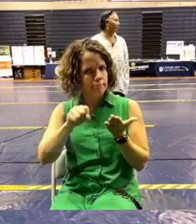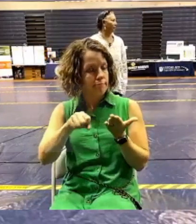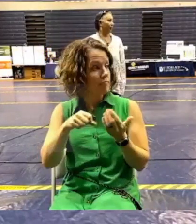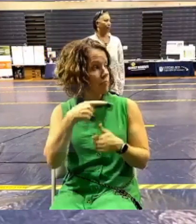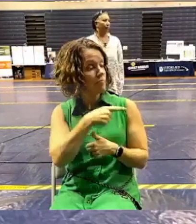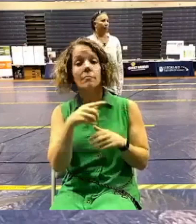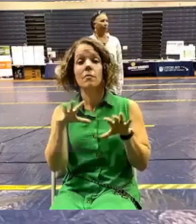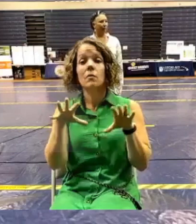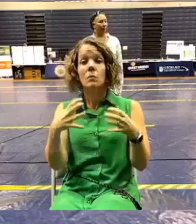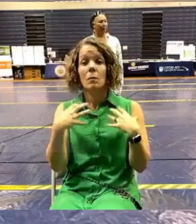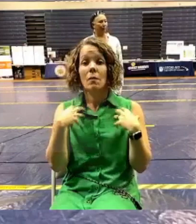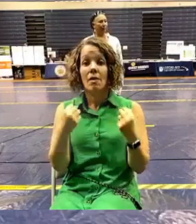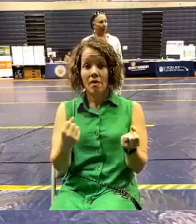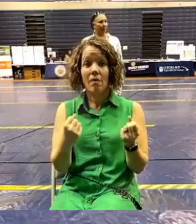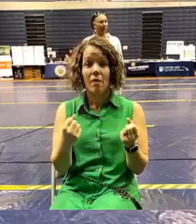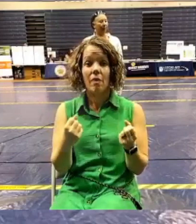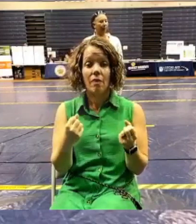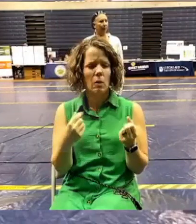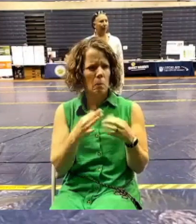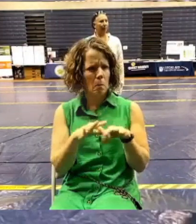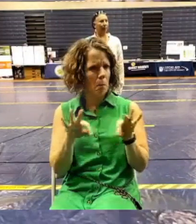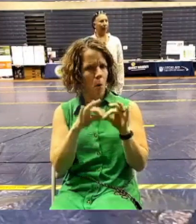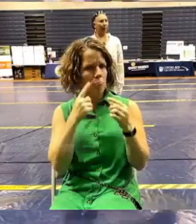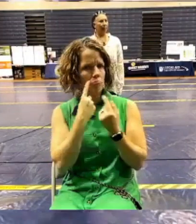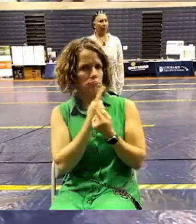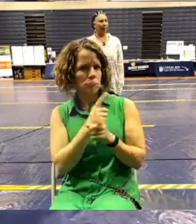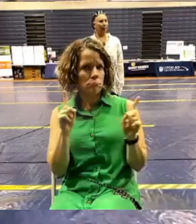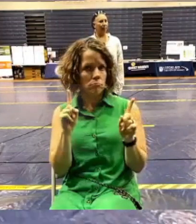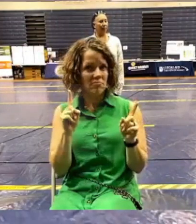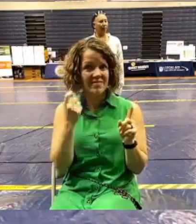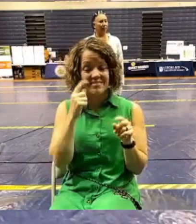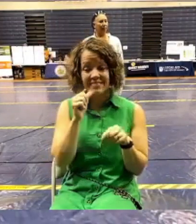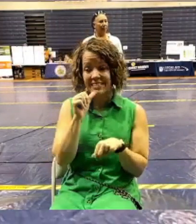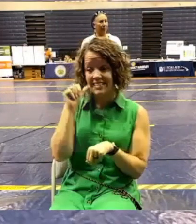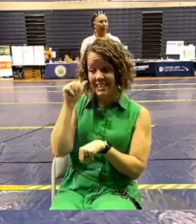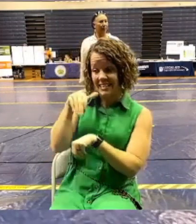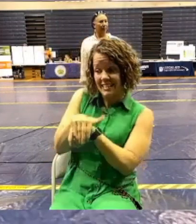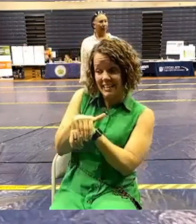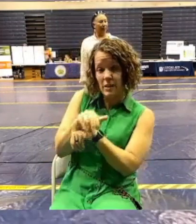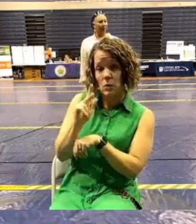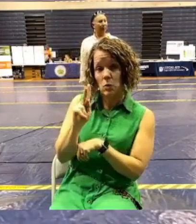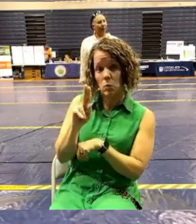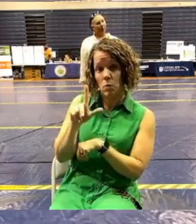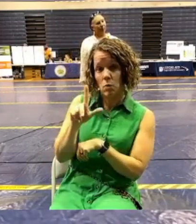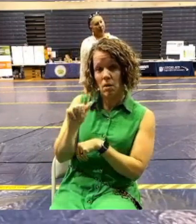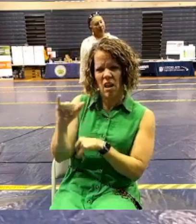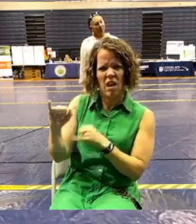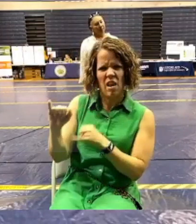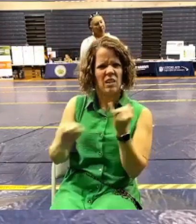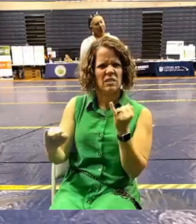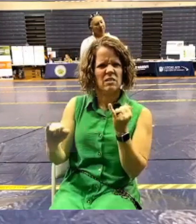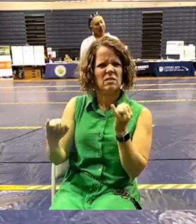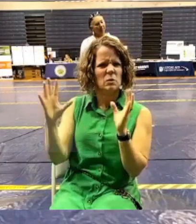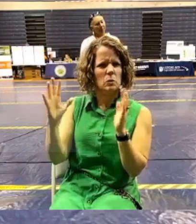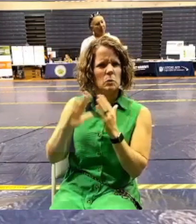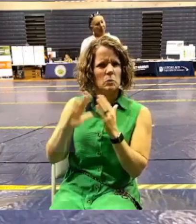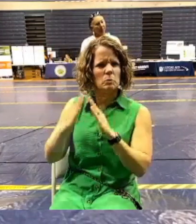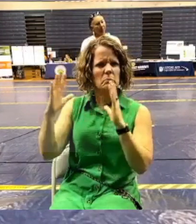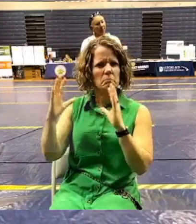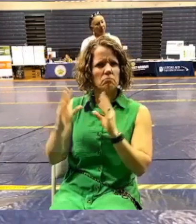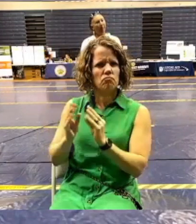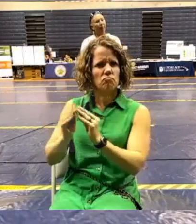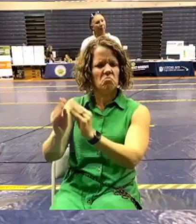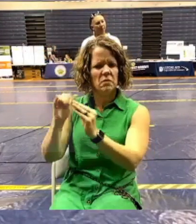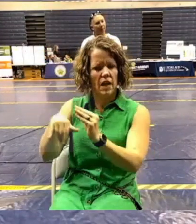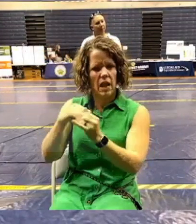have to say, we said this in Kula last night. Last night was our last Kula community update meeting. Department of Health has sent their